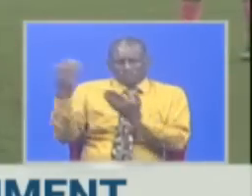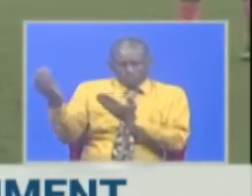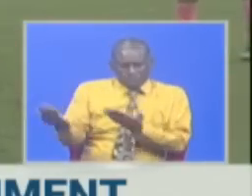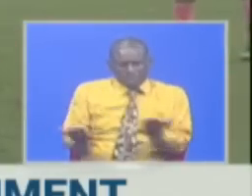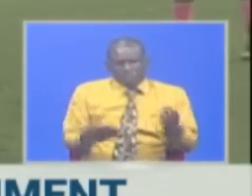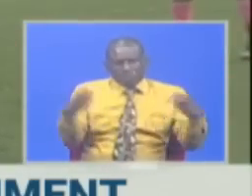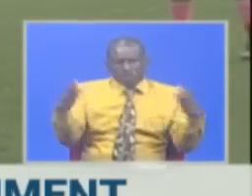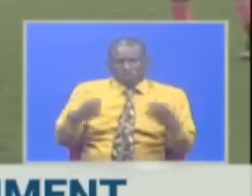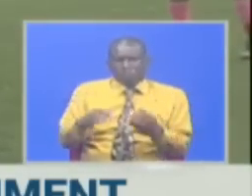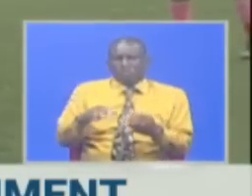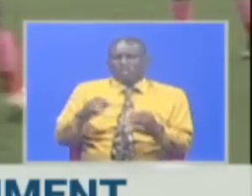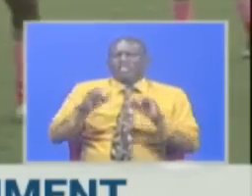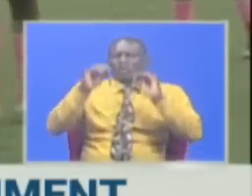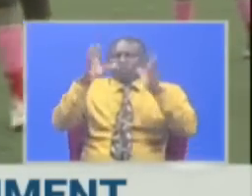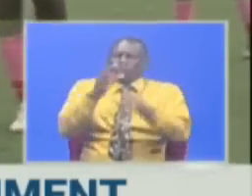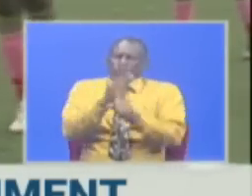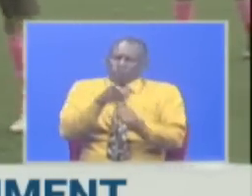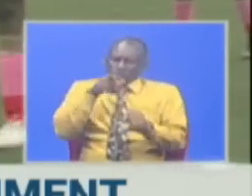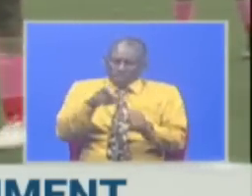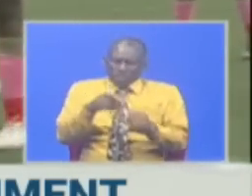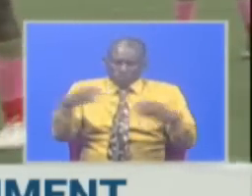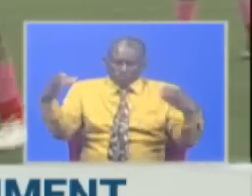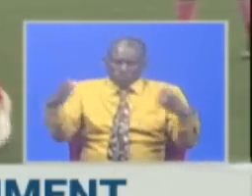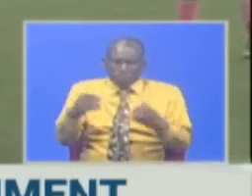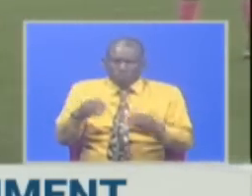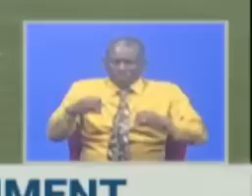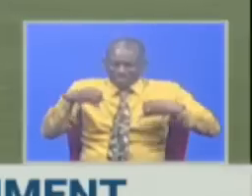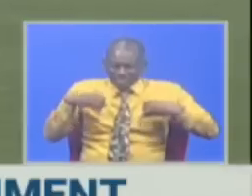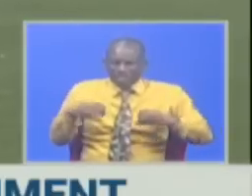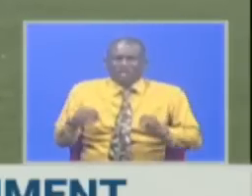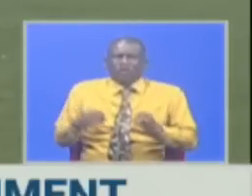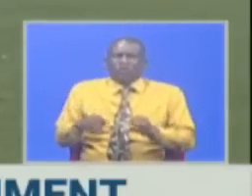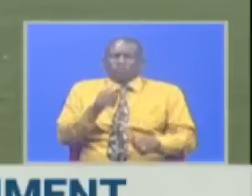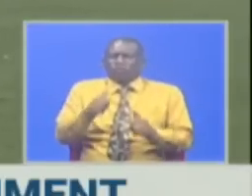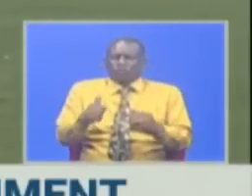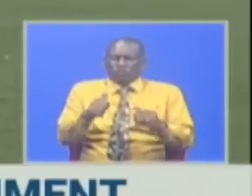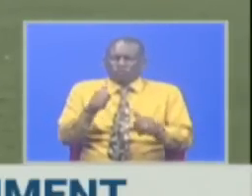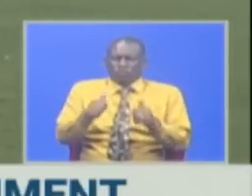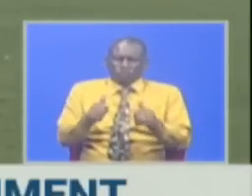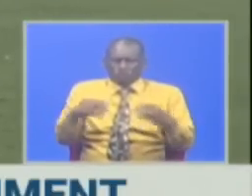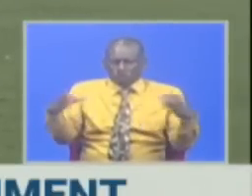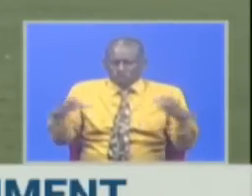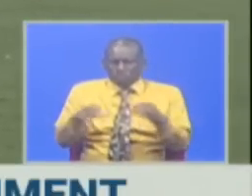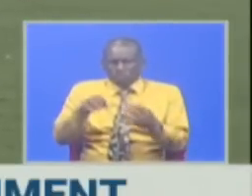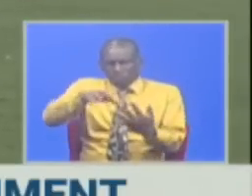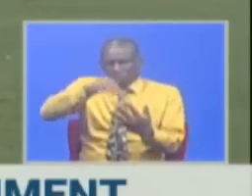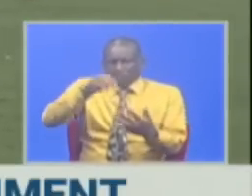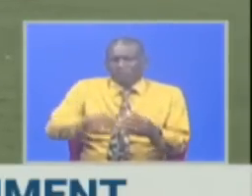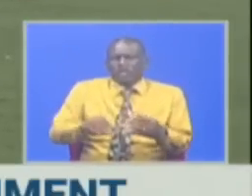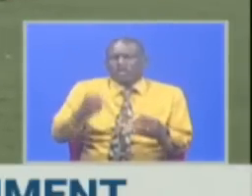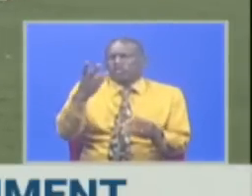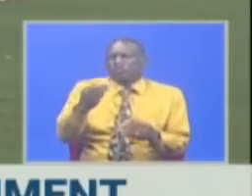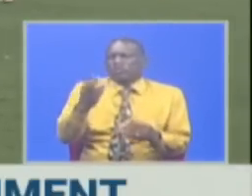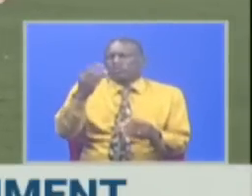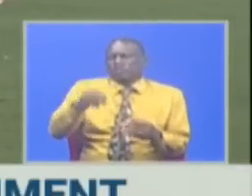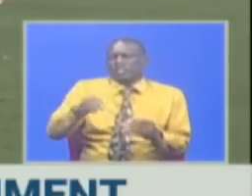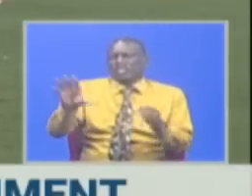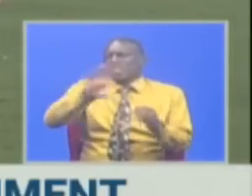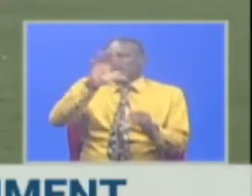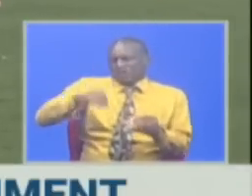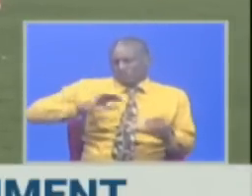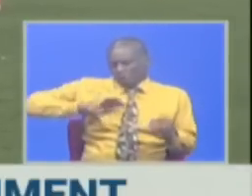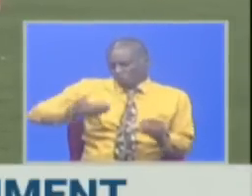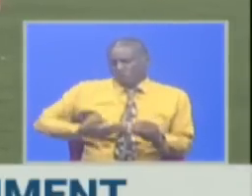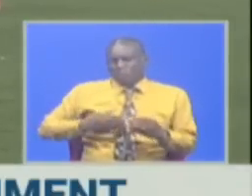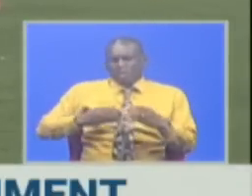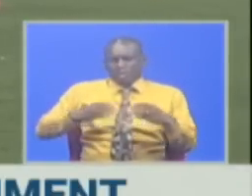this squad as a test team for those he will later select to play in the 2020 Africa Women Cup of Nations, the